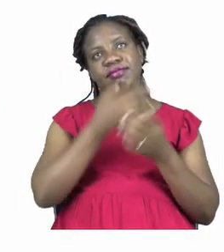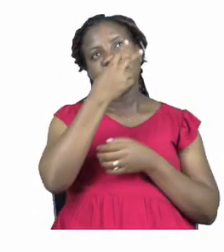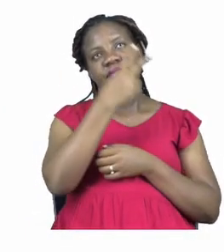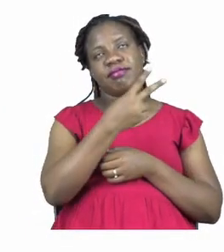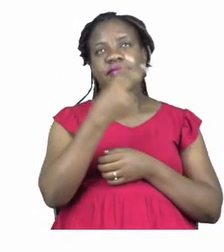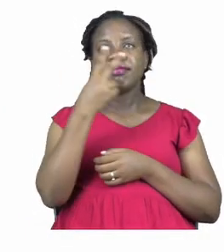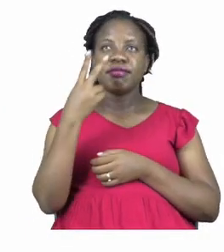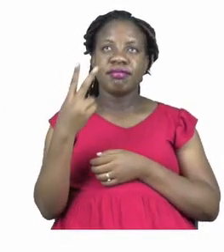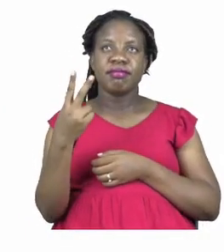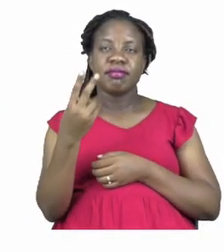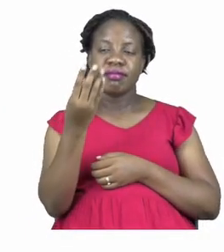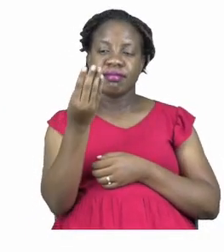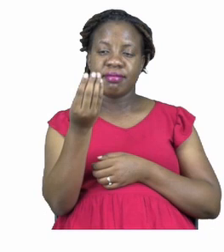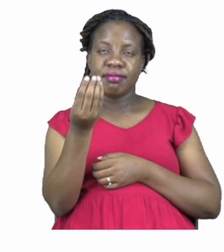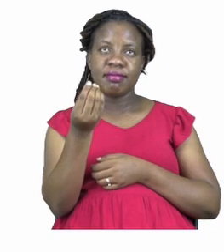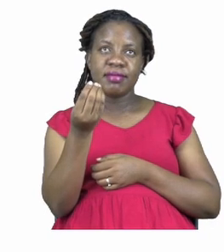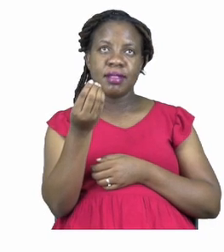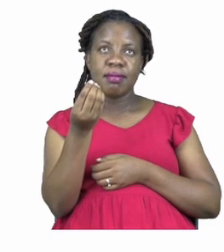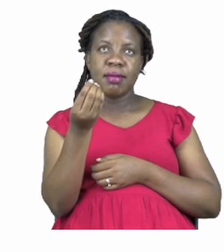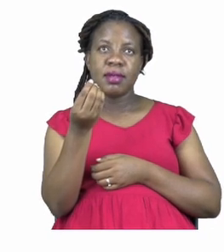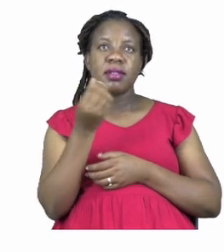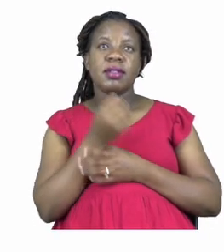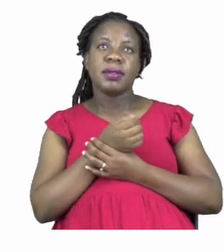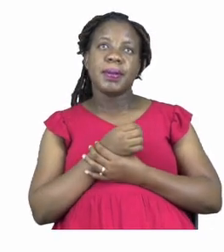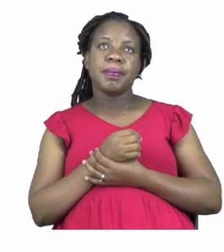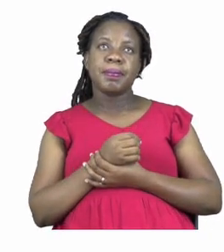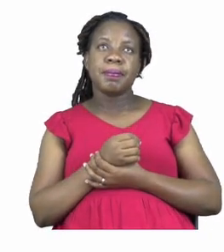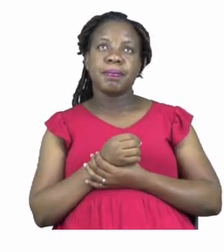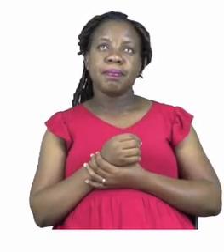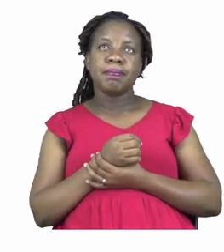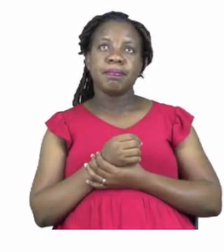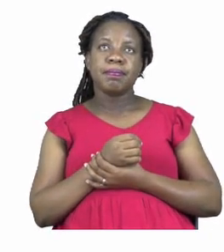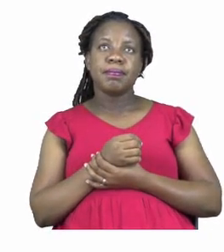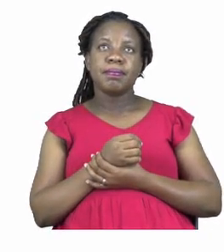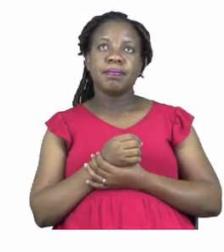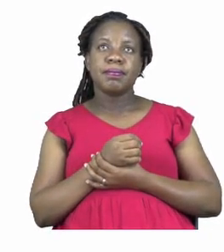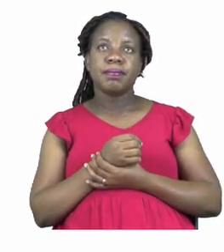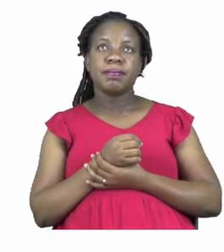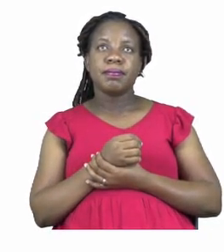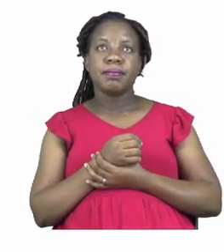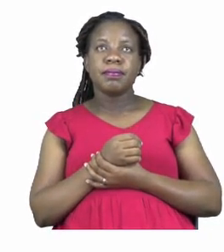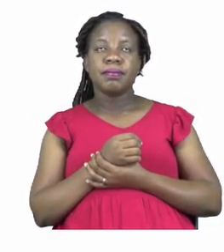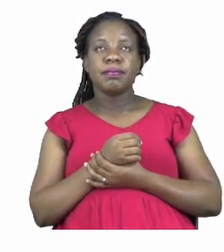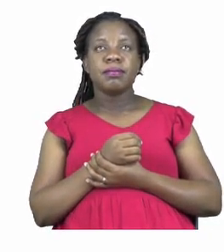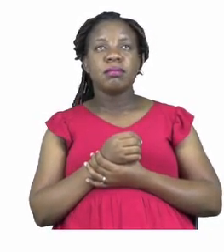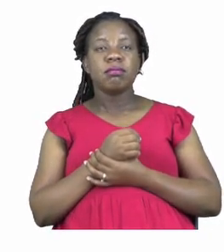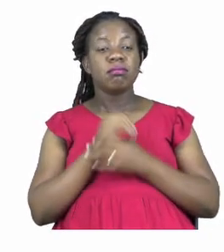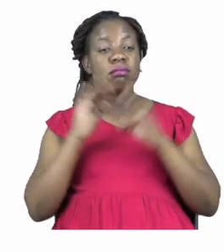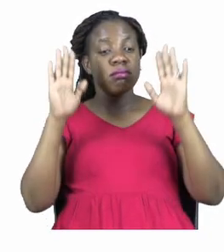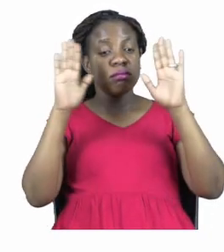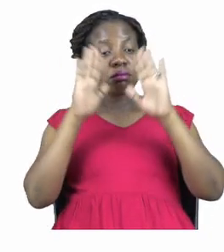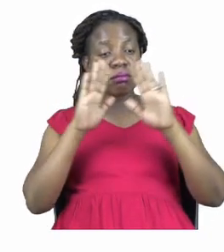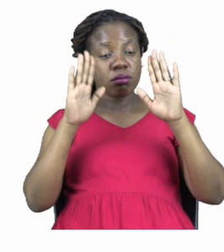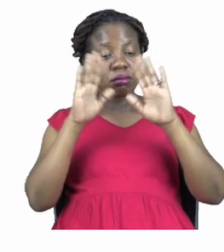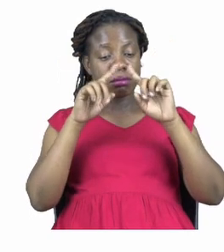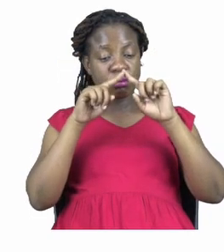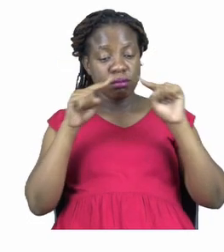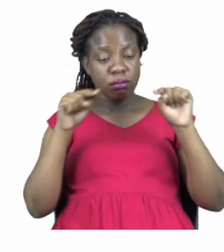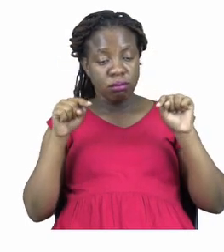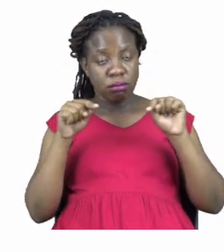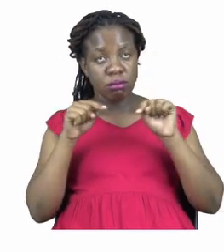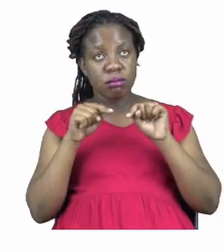going to be doing money. And this time, we are going to color in the triangles that add up to the